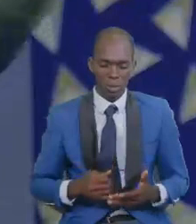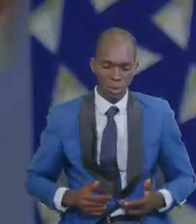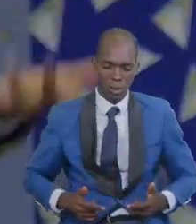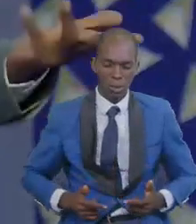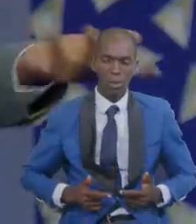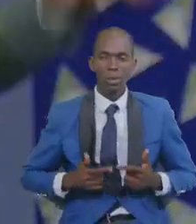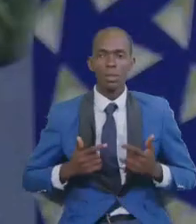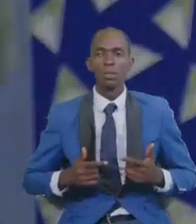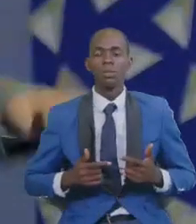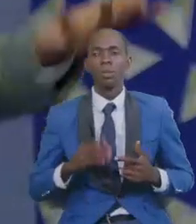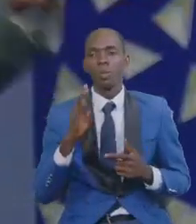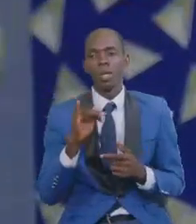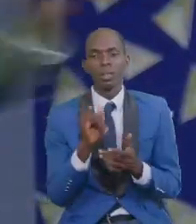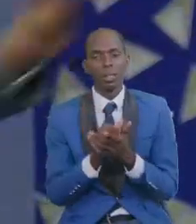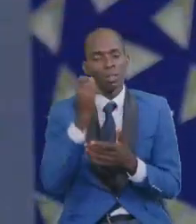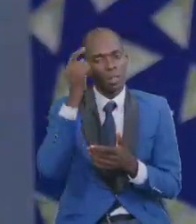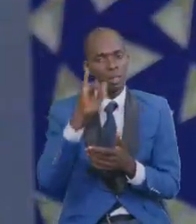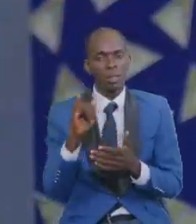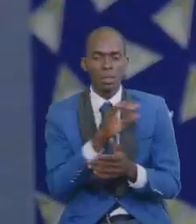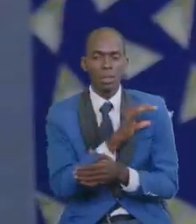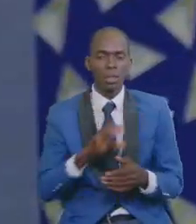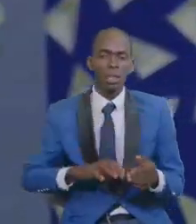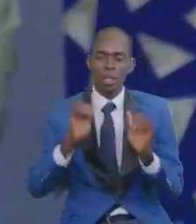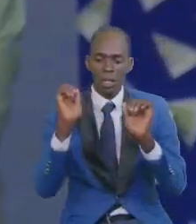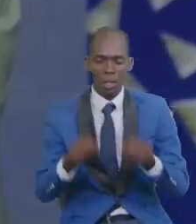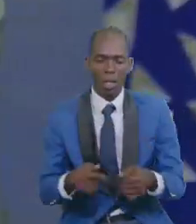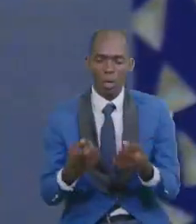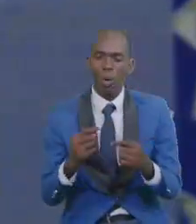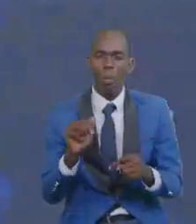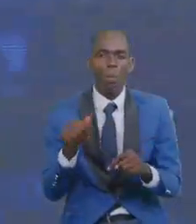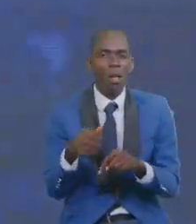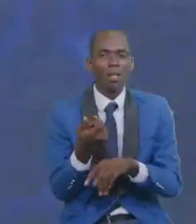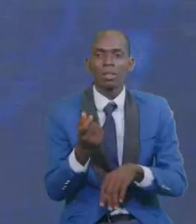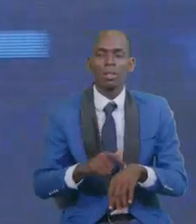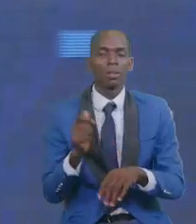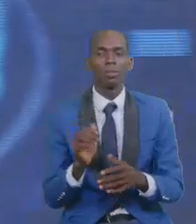understanding. Christ can come anytime.